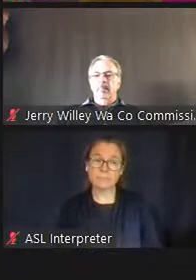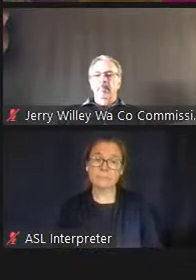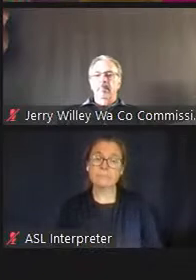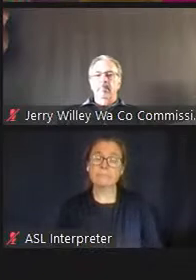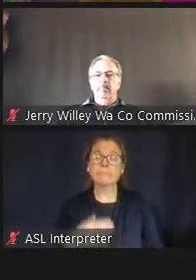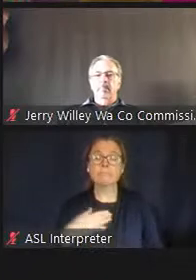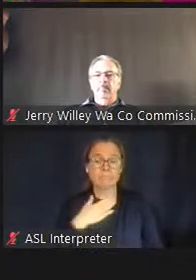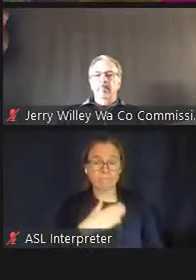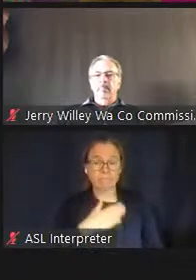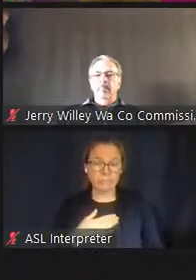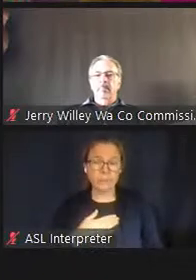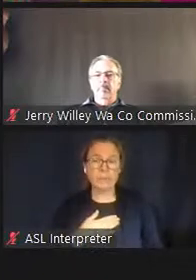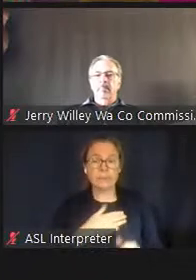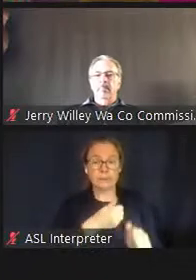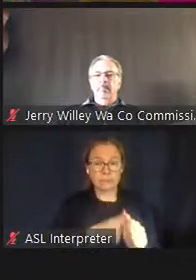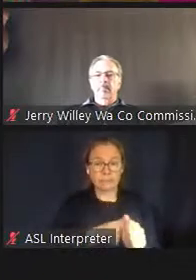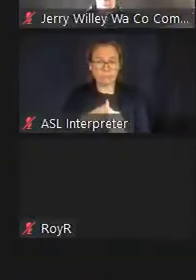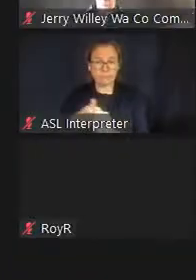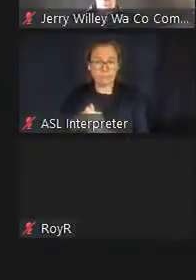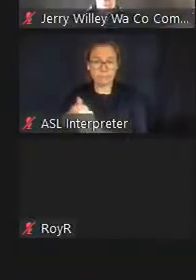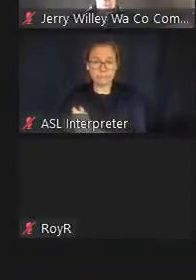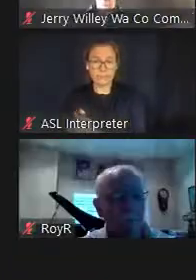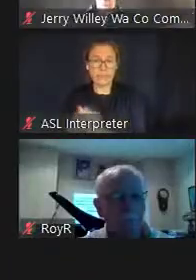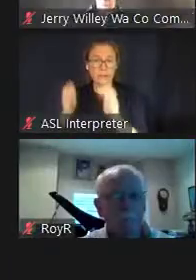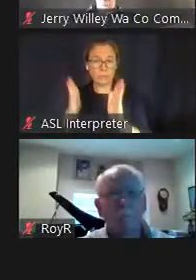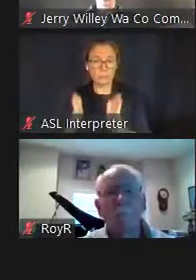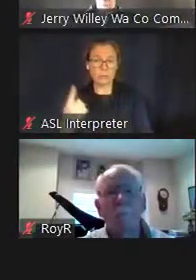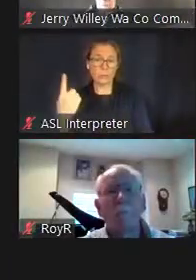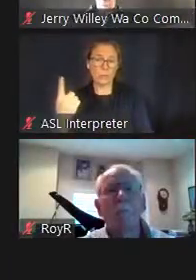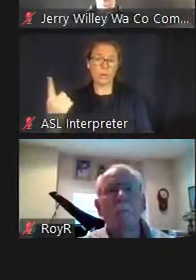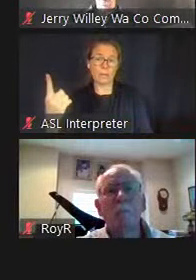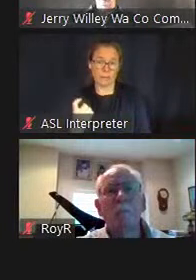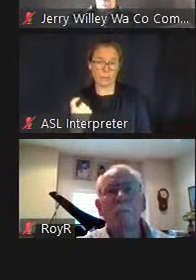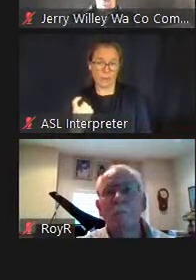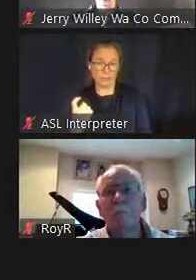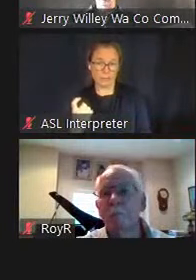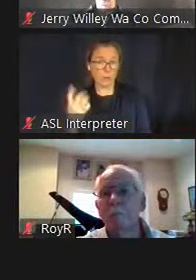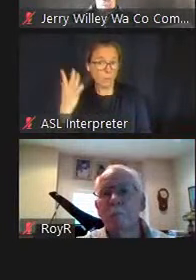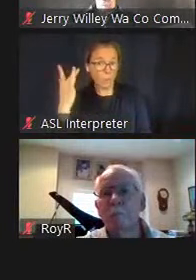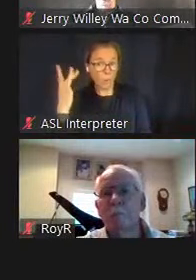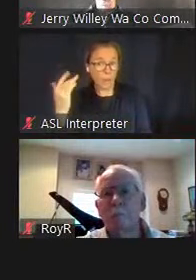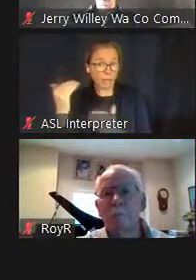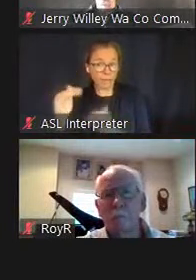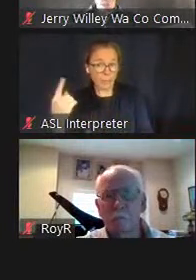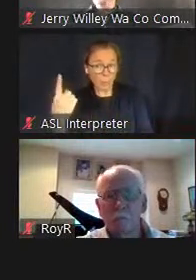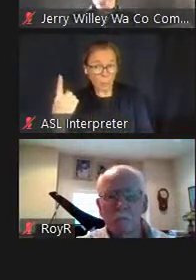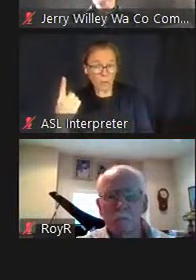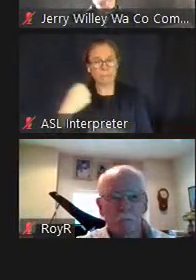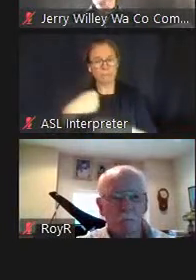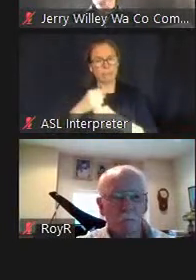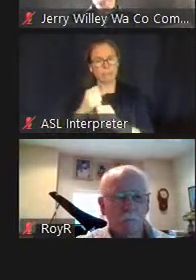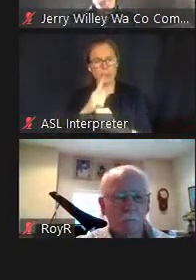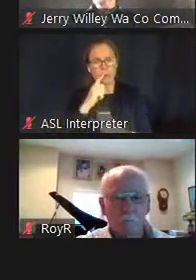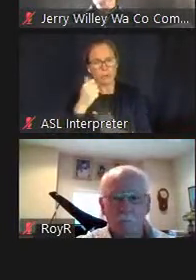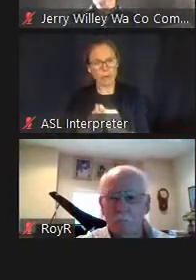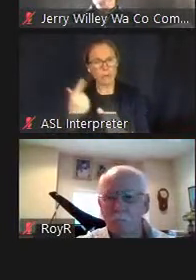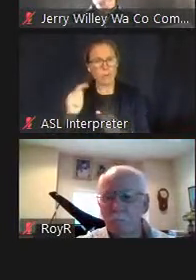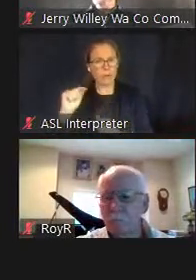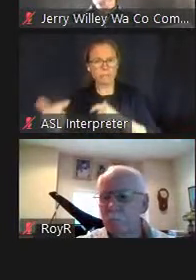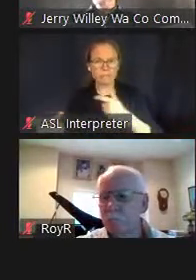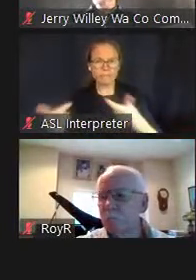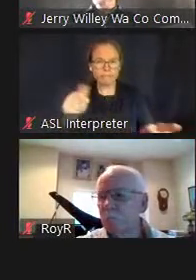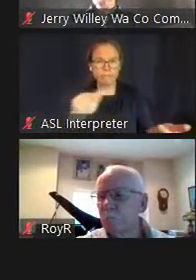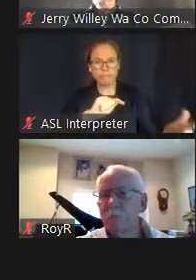comment from our participants to make sure we have that opportunity. I think depending